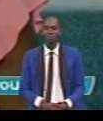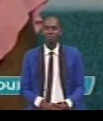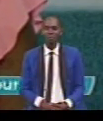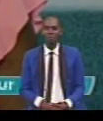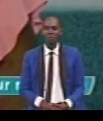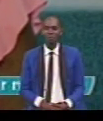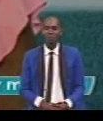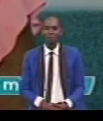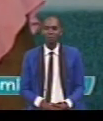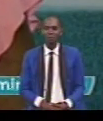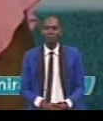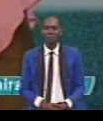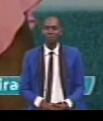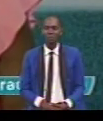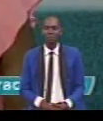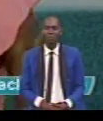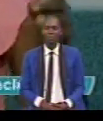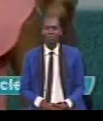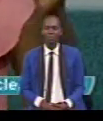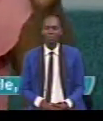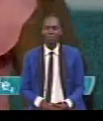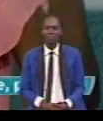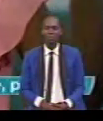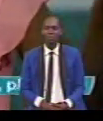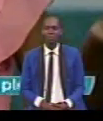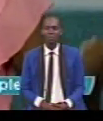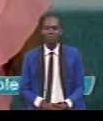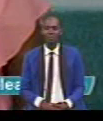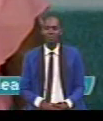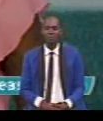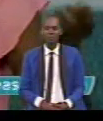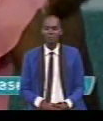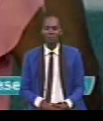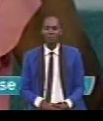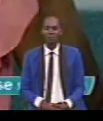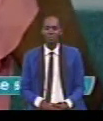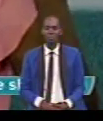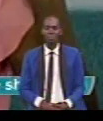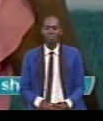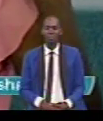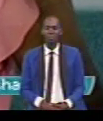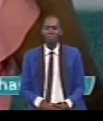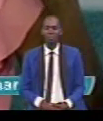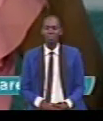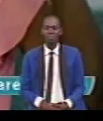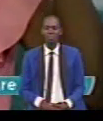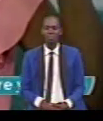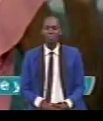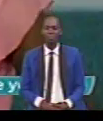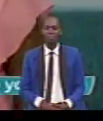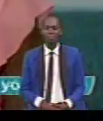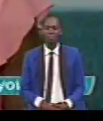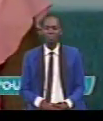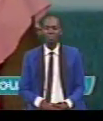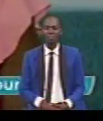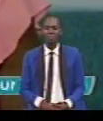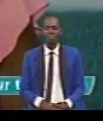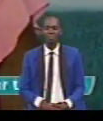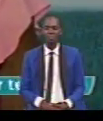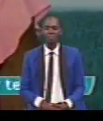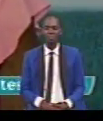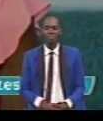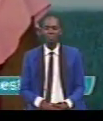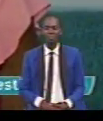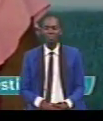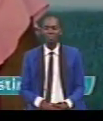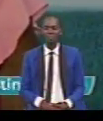Tupata, Quenananaka. I don't know what that is on one of Andy. First, I didn't ever go at you. Narasa, I'm sending a tower